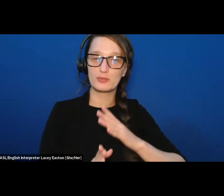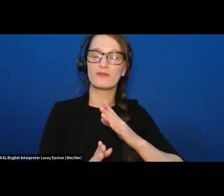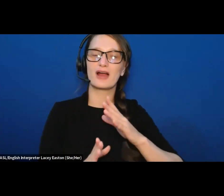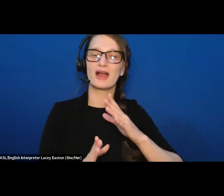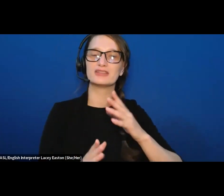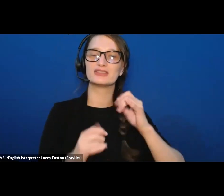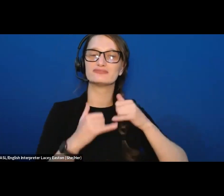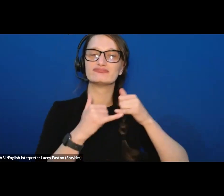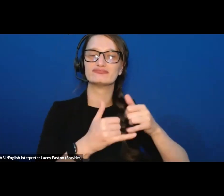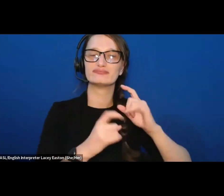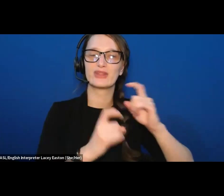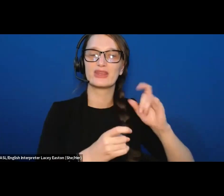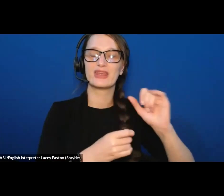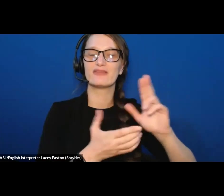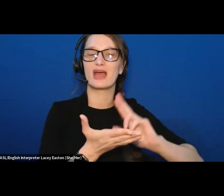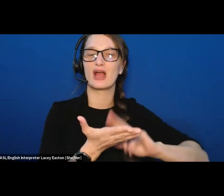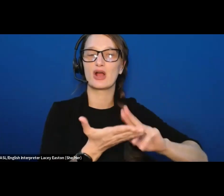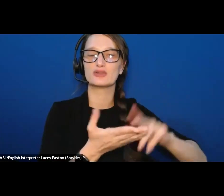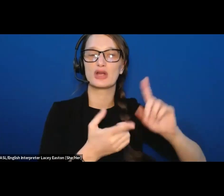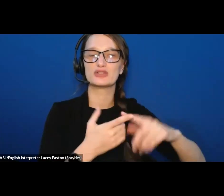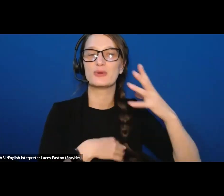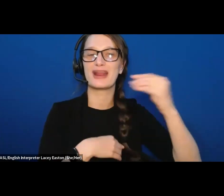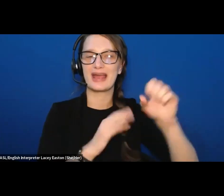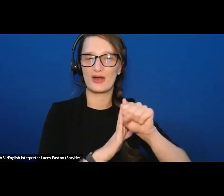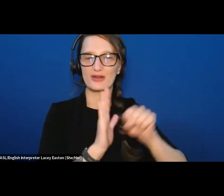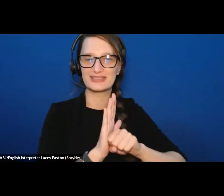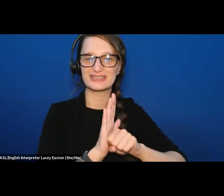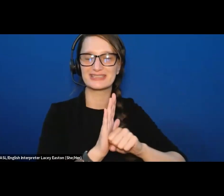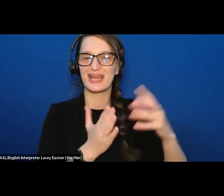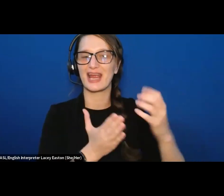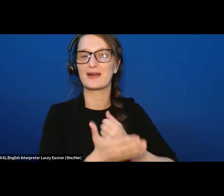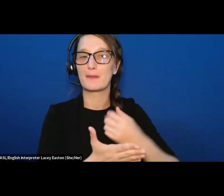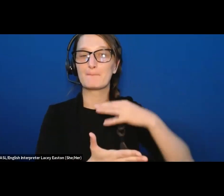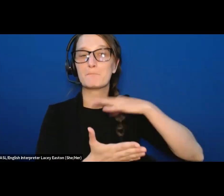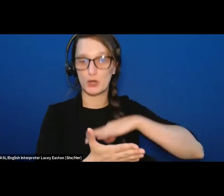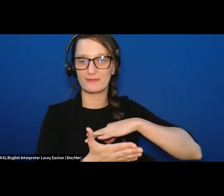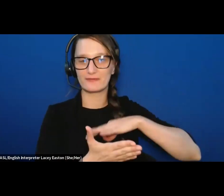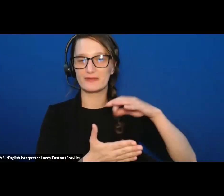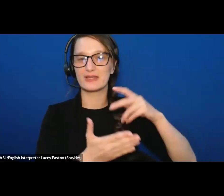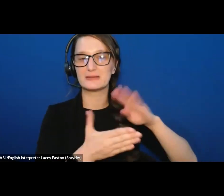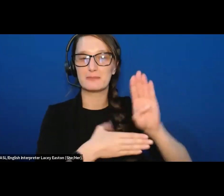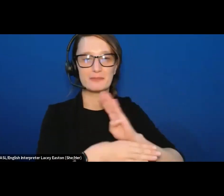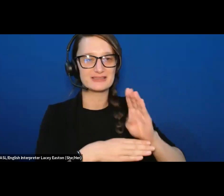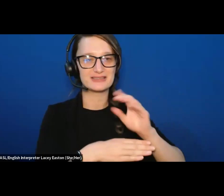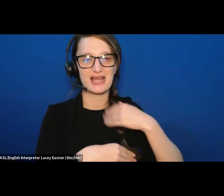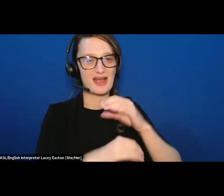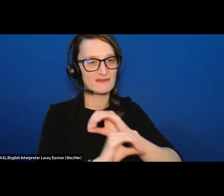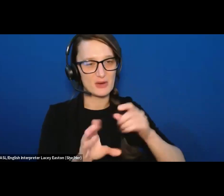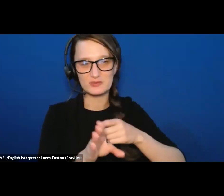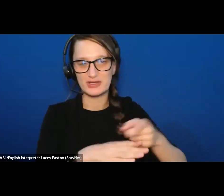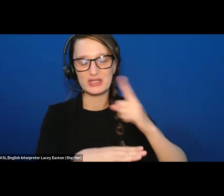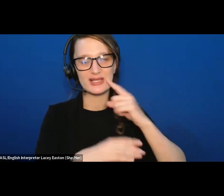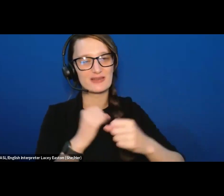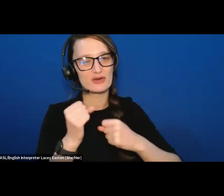out-of-state for-profit business that does not necessarily specialize in providing any supports to people with developmental disabilities. Certainly a big concern of the